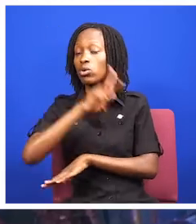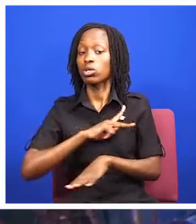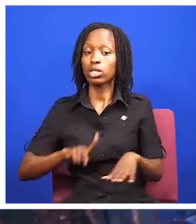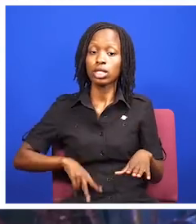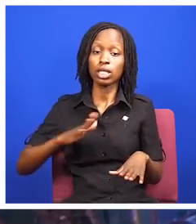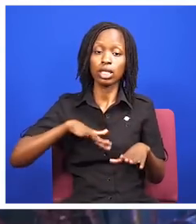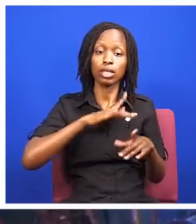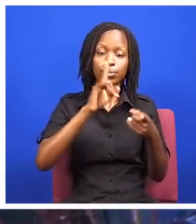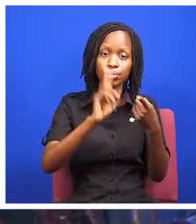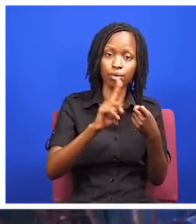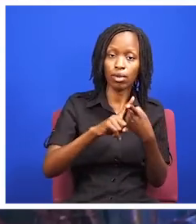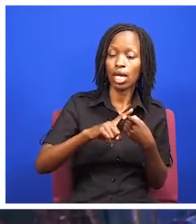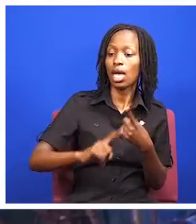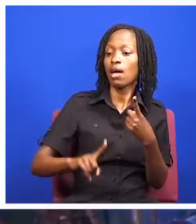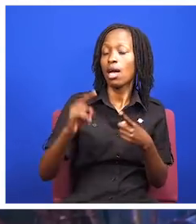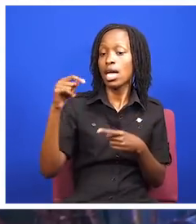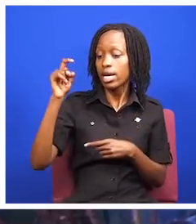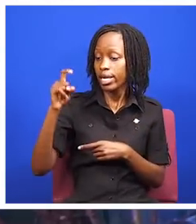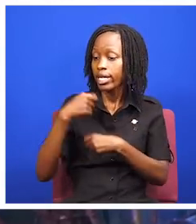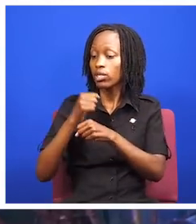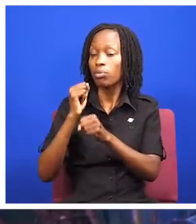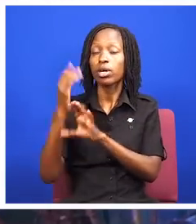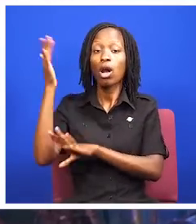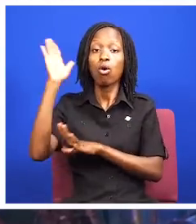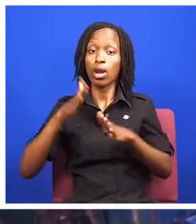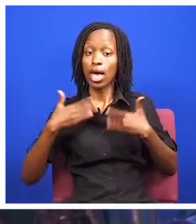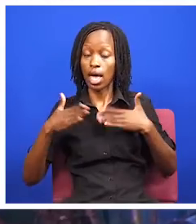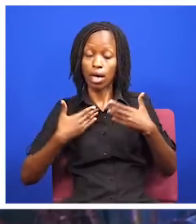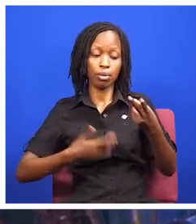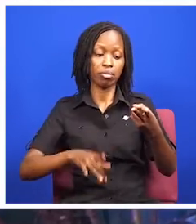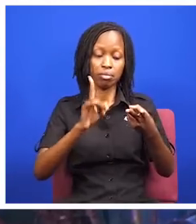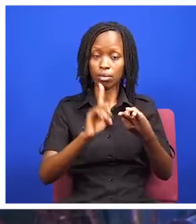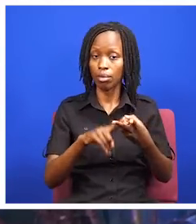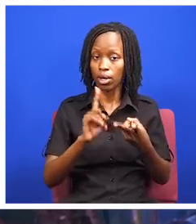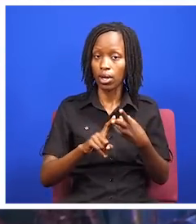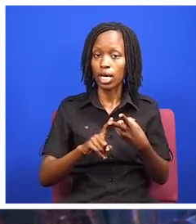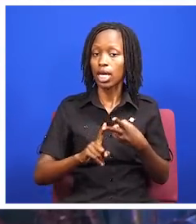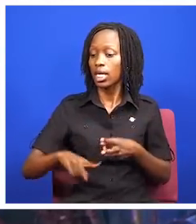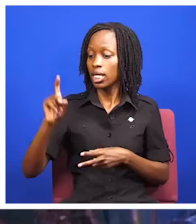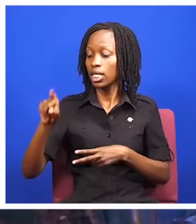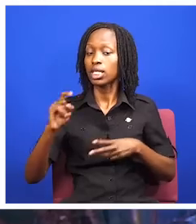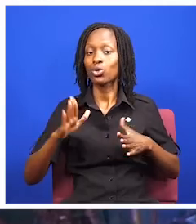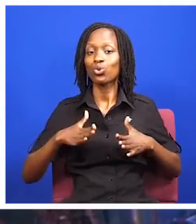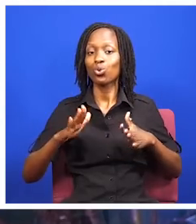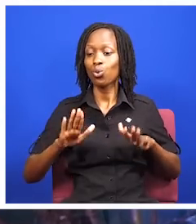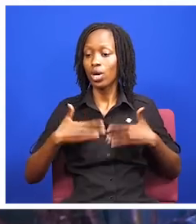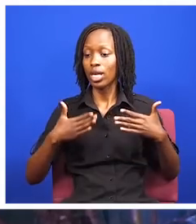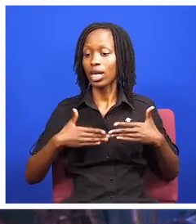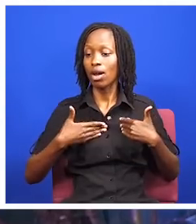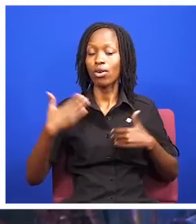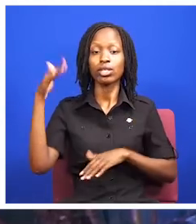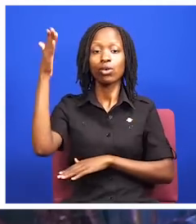one, it should please God. And then number two, it should also encourage